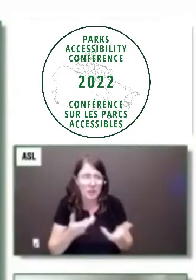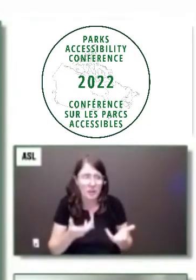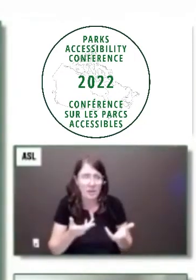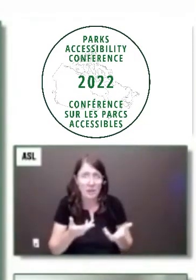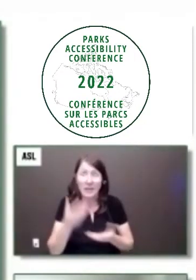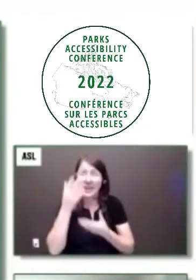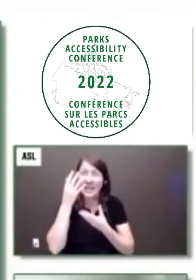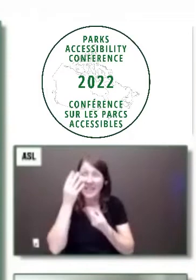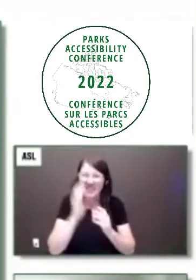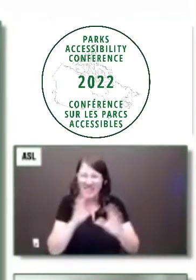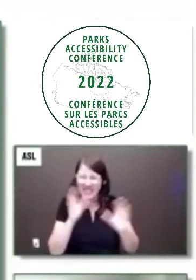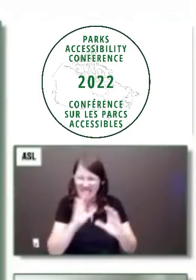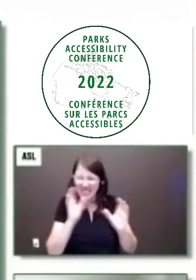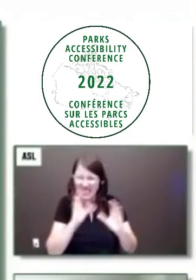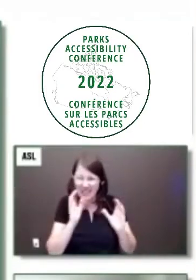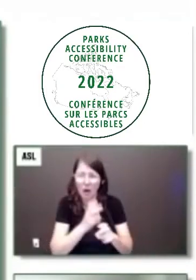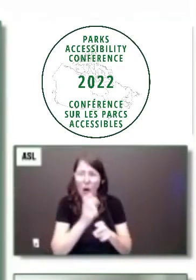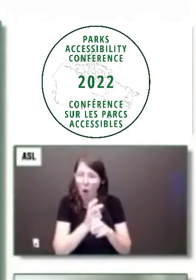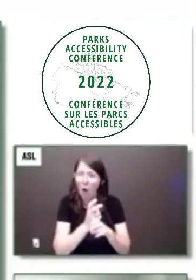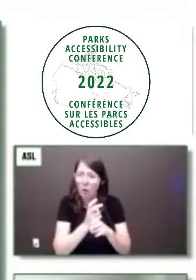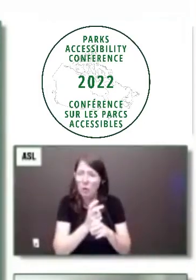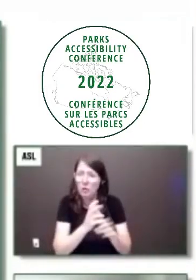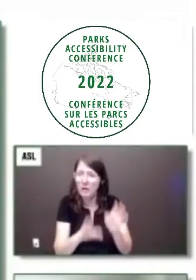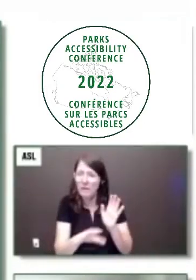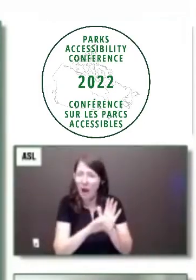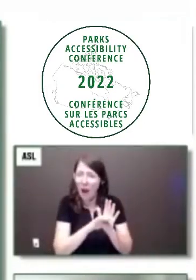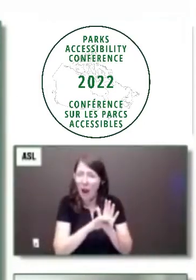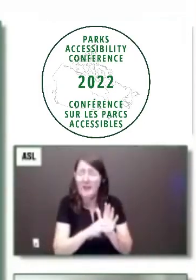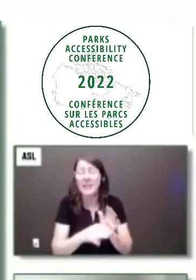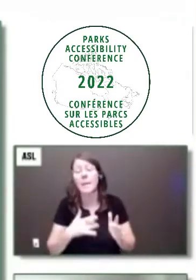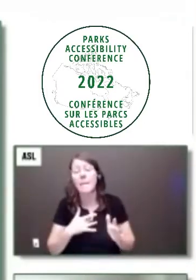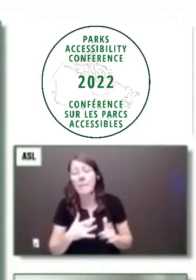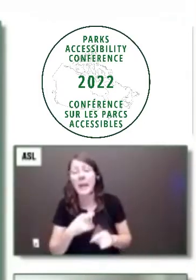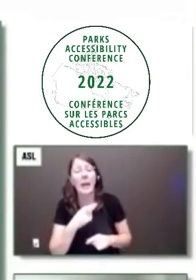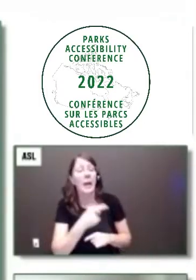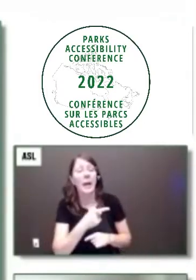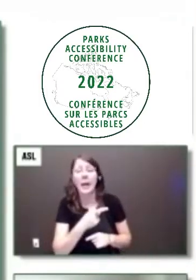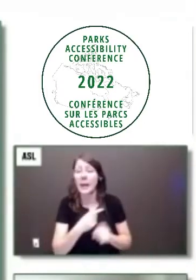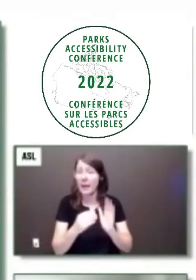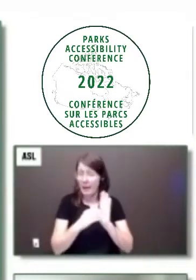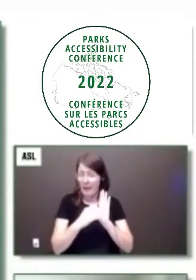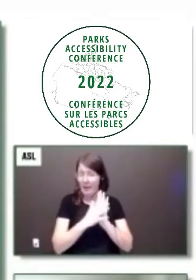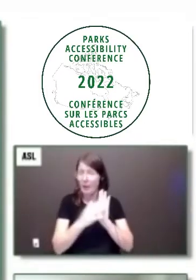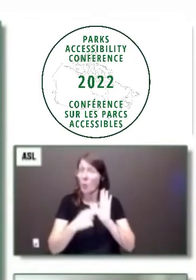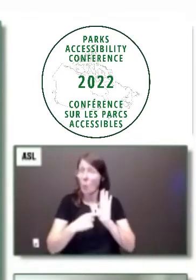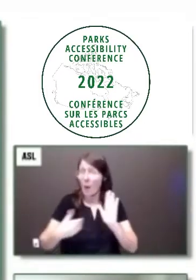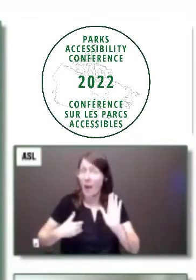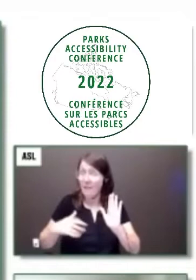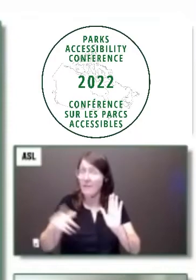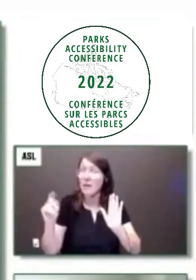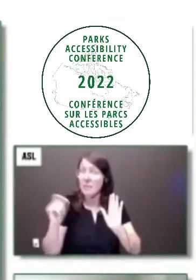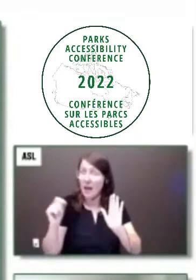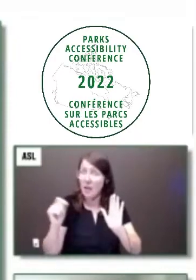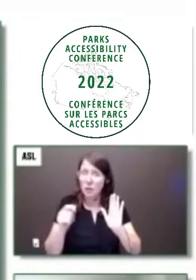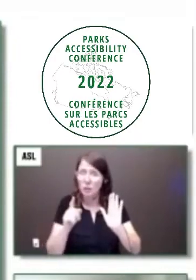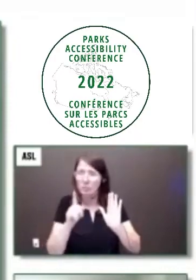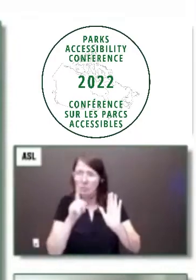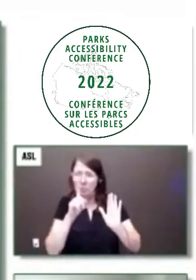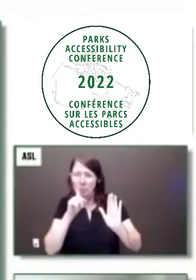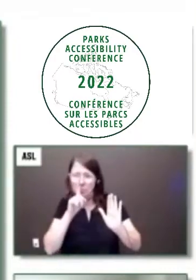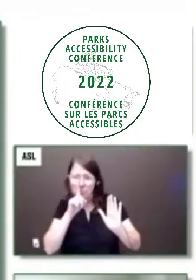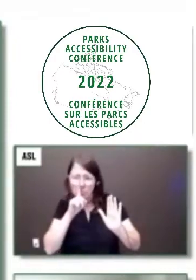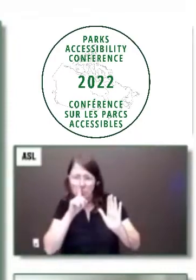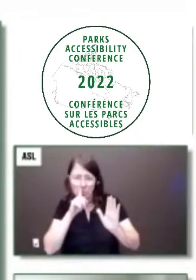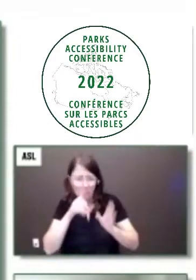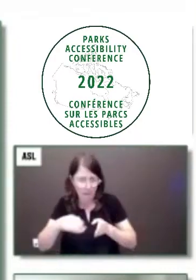hard to find. I found that usually sites mention that there is a washroom, but never specify. Is the path to the washroom paved? Is